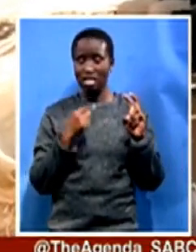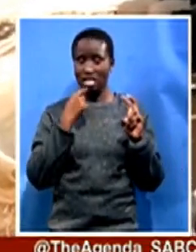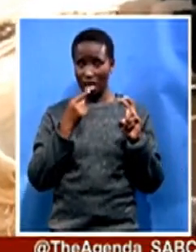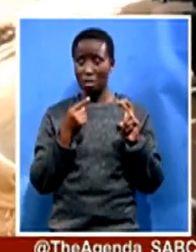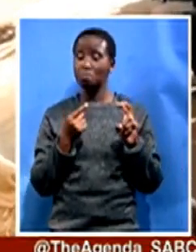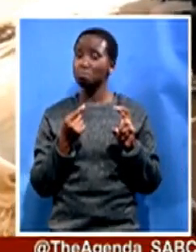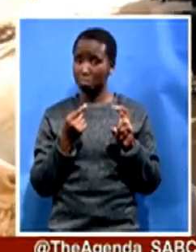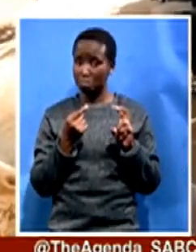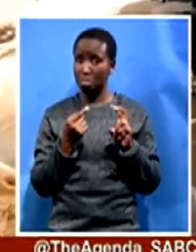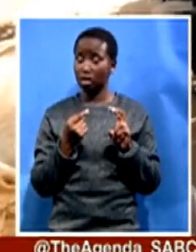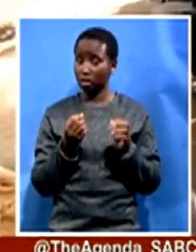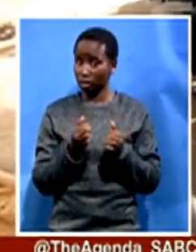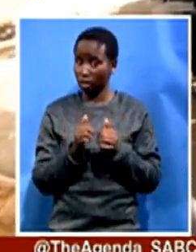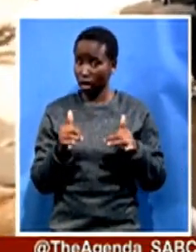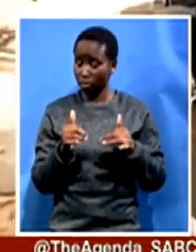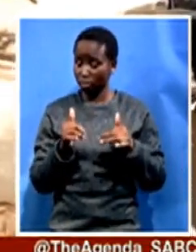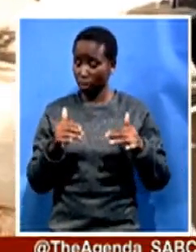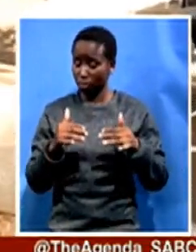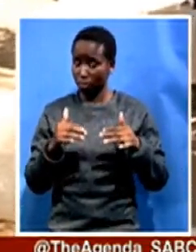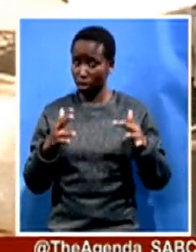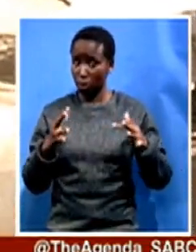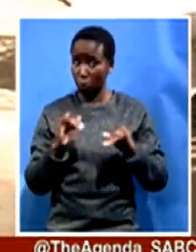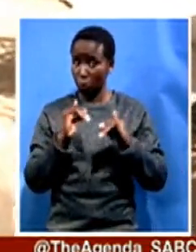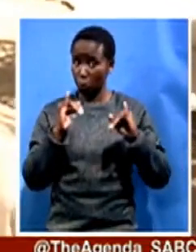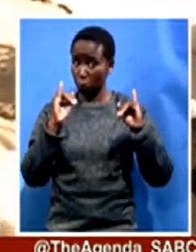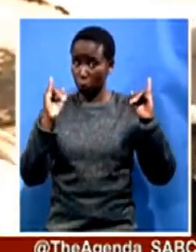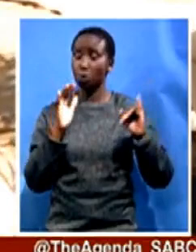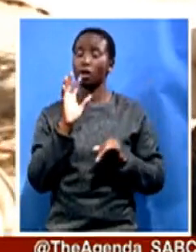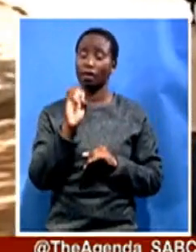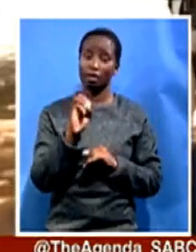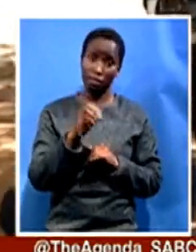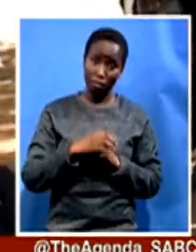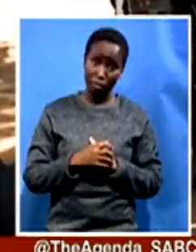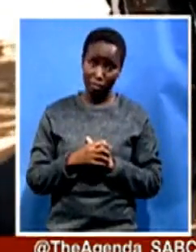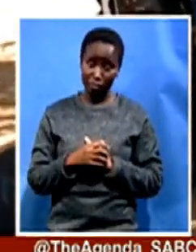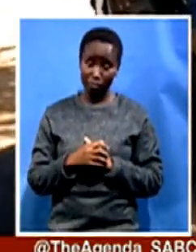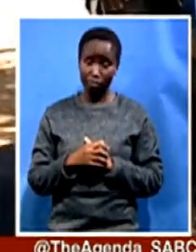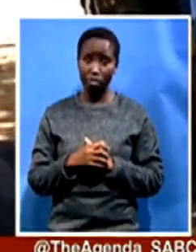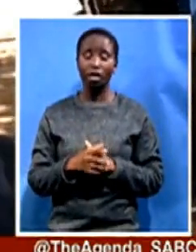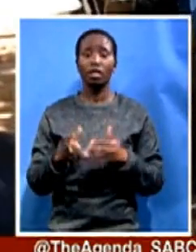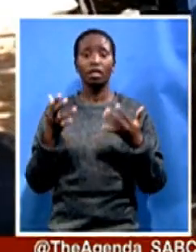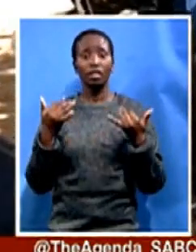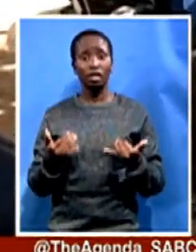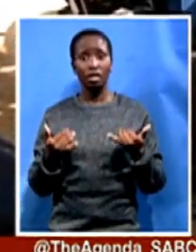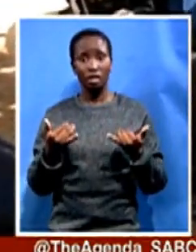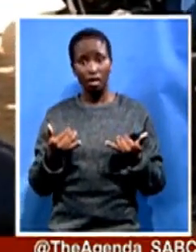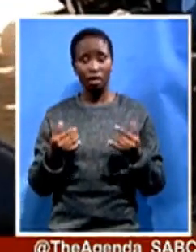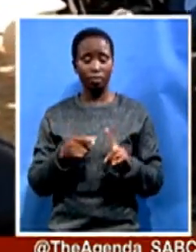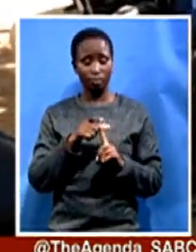up, if I may use that term. The Prince of Mangosuthu Buthelezi, rather, the traditional Prime Minister